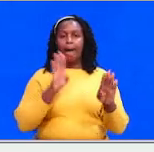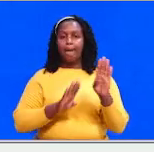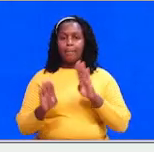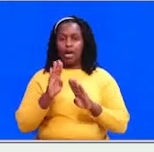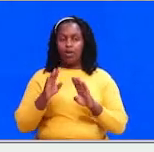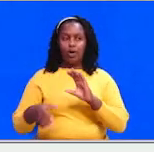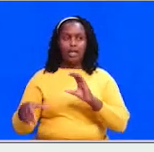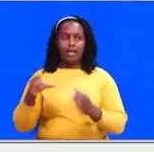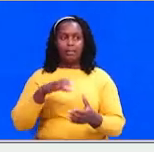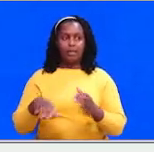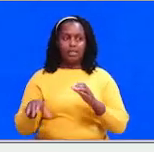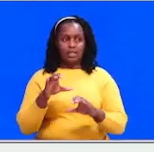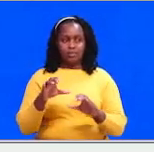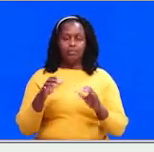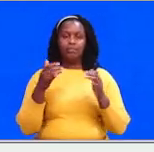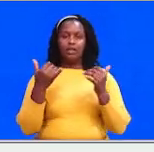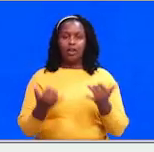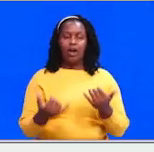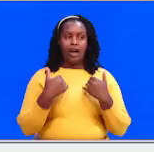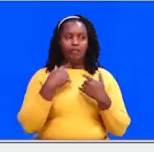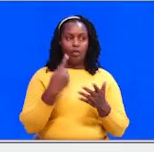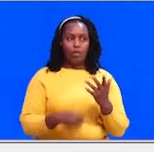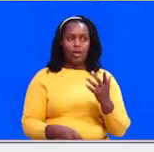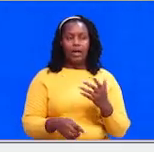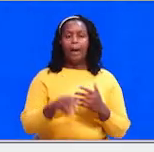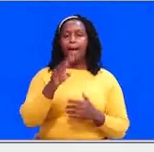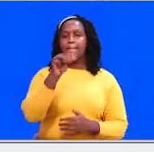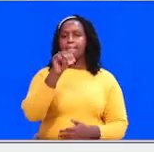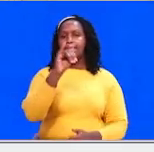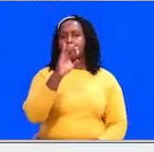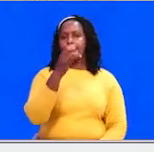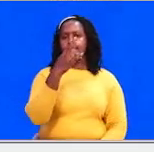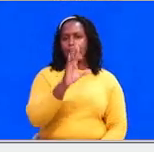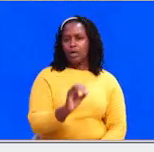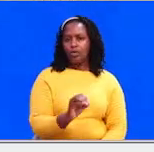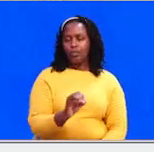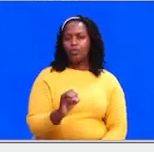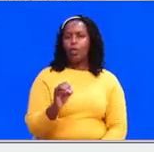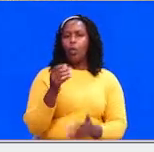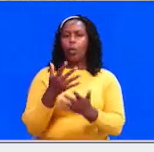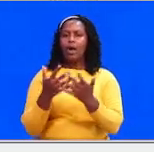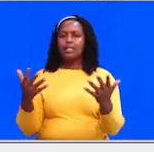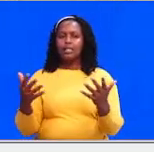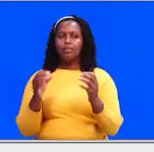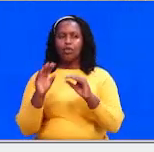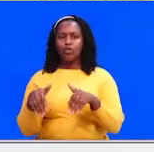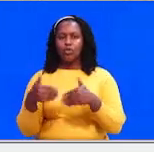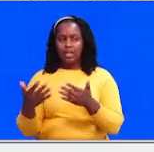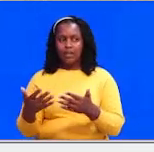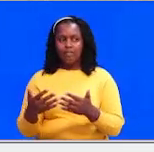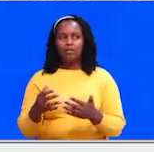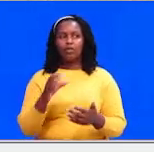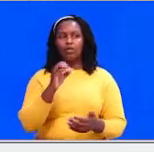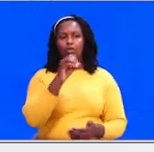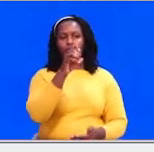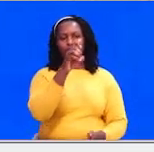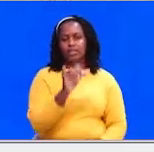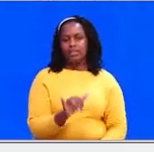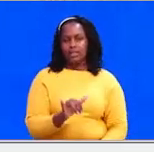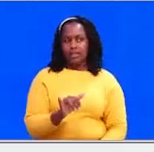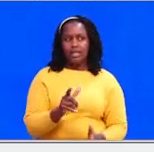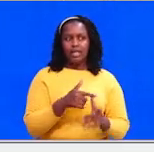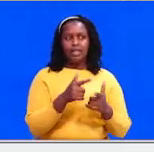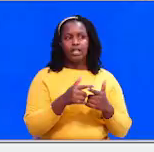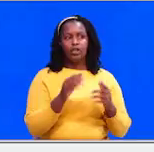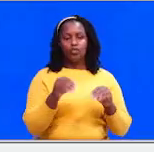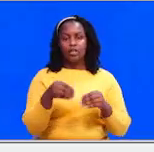biochemistry. Yeah. So our sewage has microorganisms. Yes. If you give them oxygen, you're helping them to grow and mutate. Mm-hmm. So when